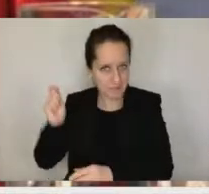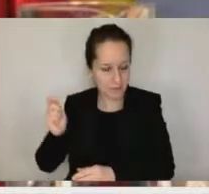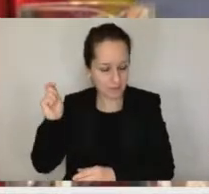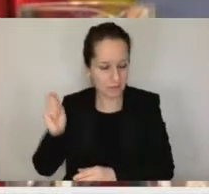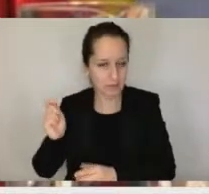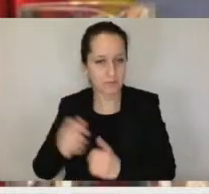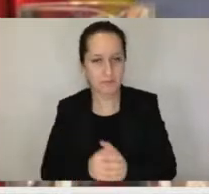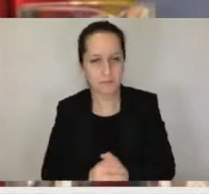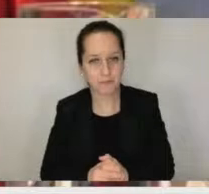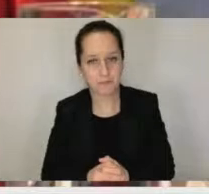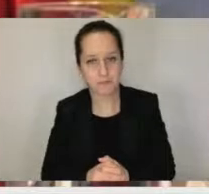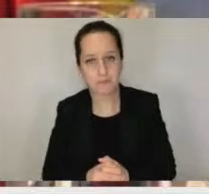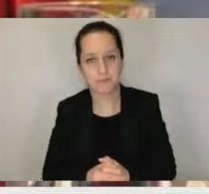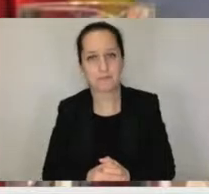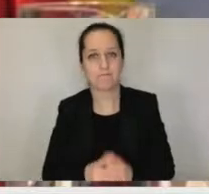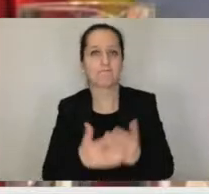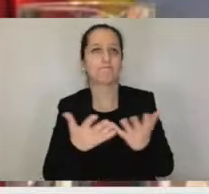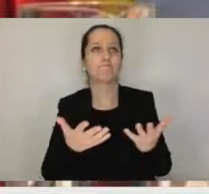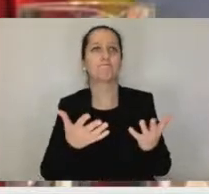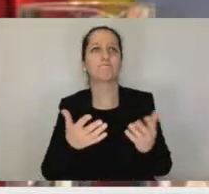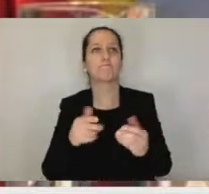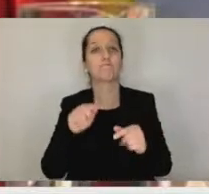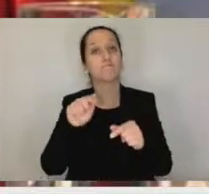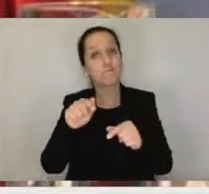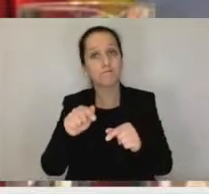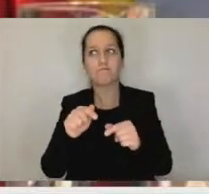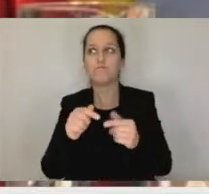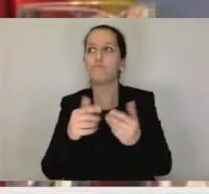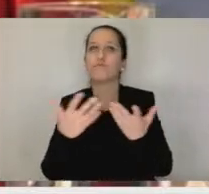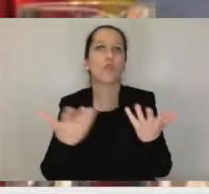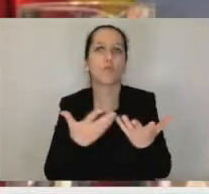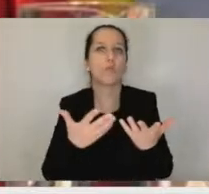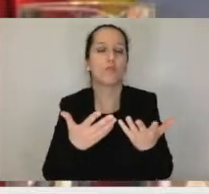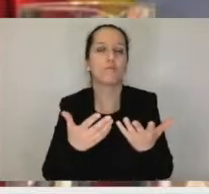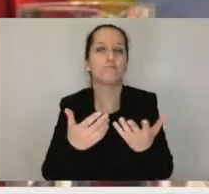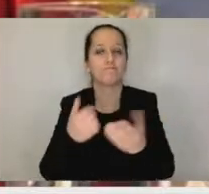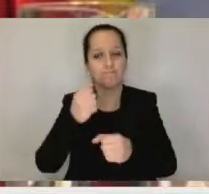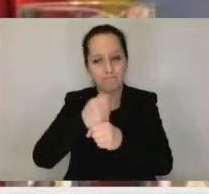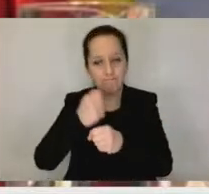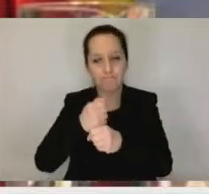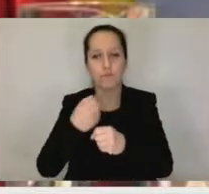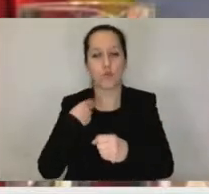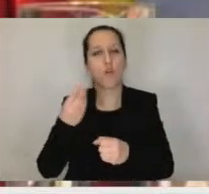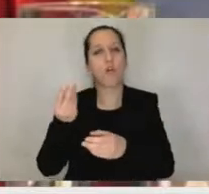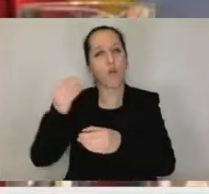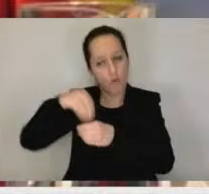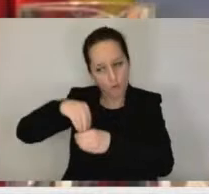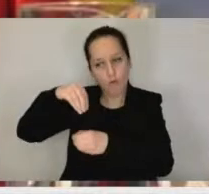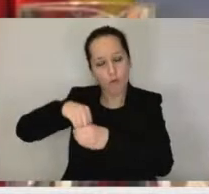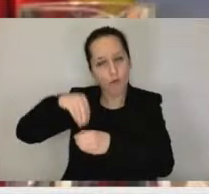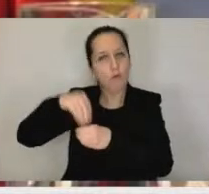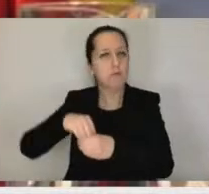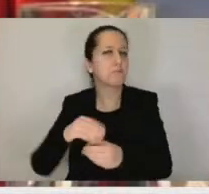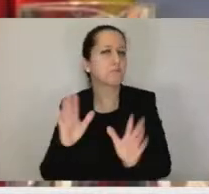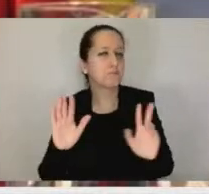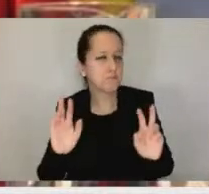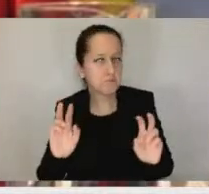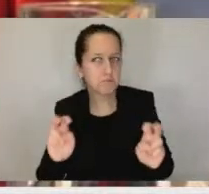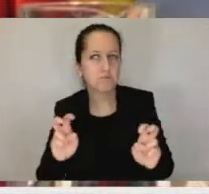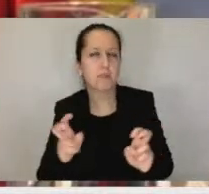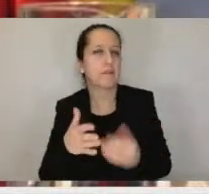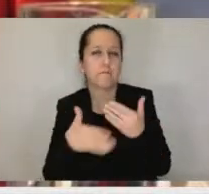savings vehicle that is simple, is cheap, it's a trusted brand, and you may then want to